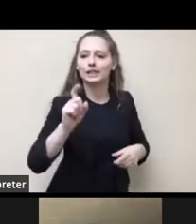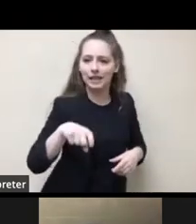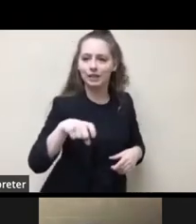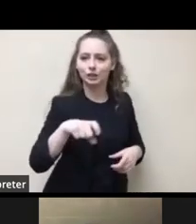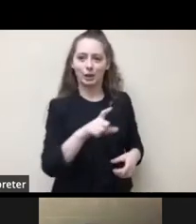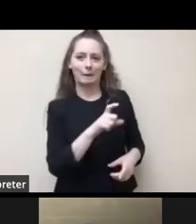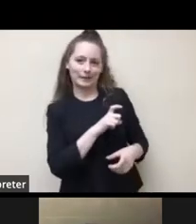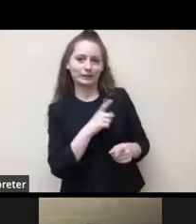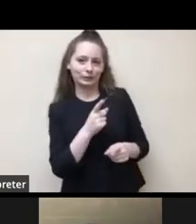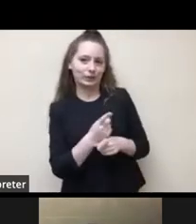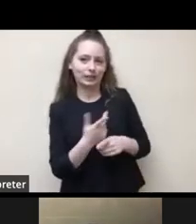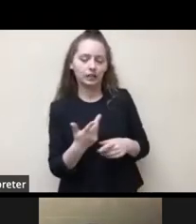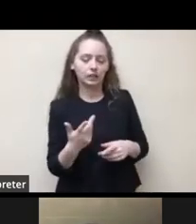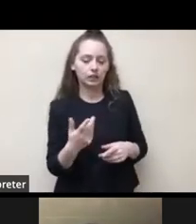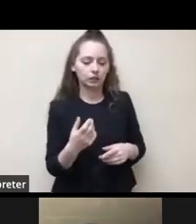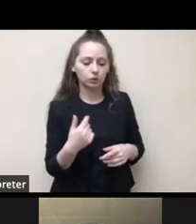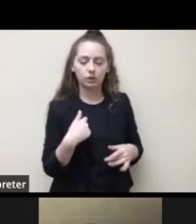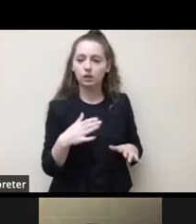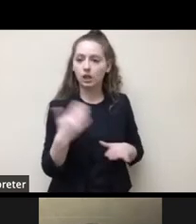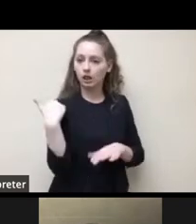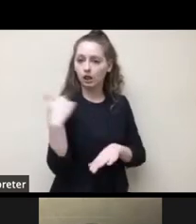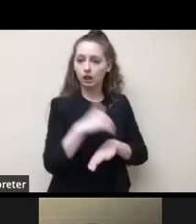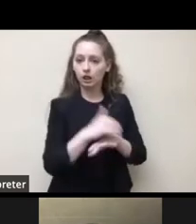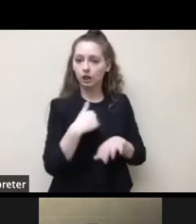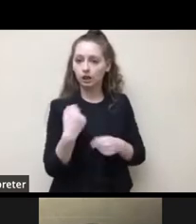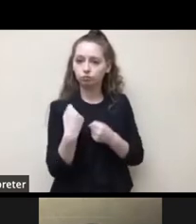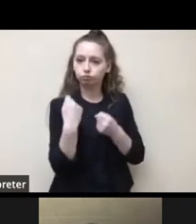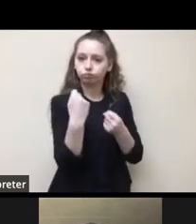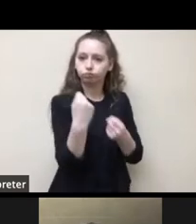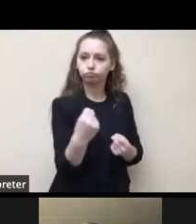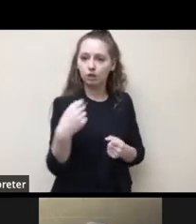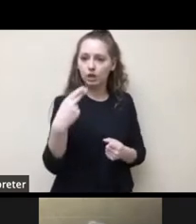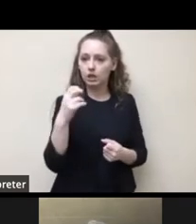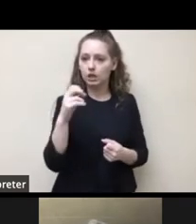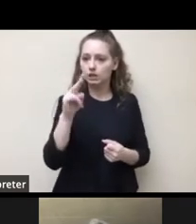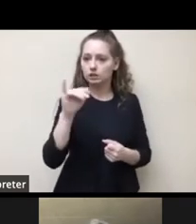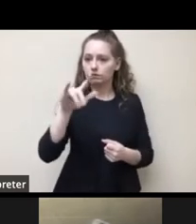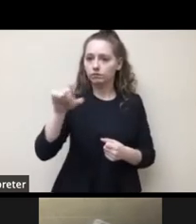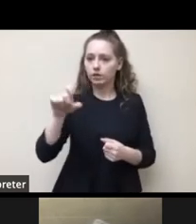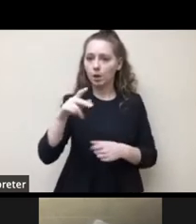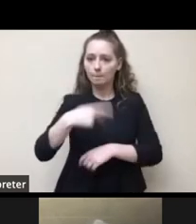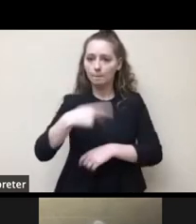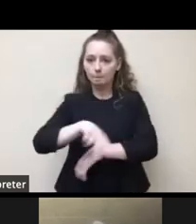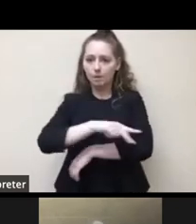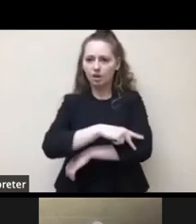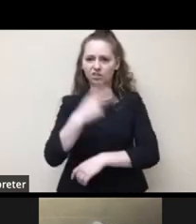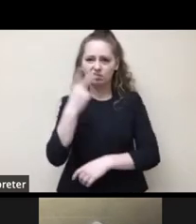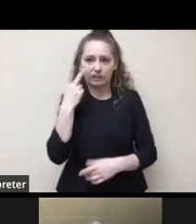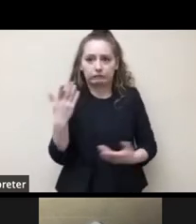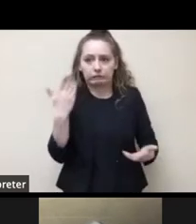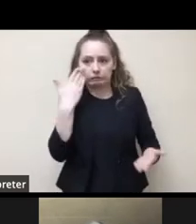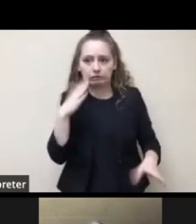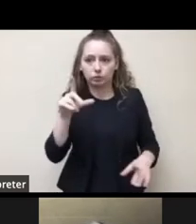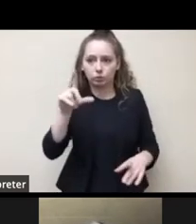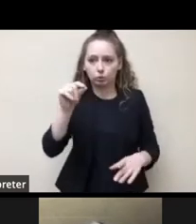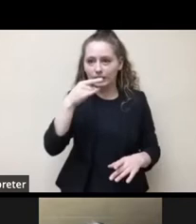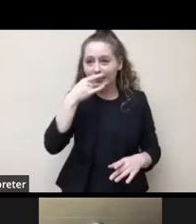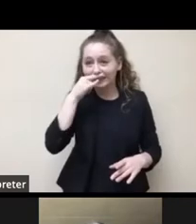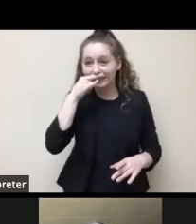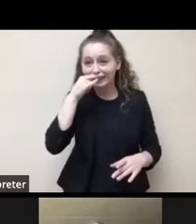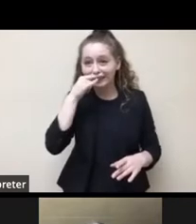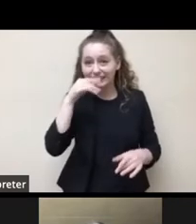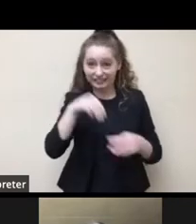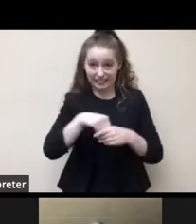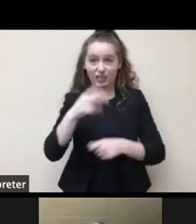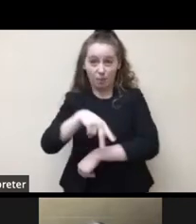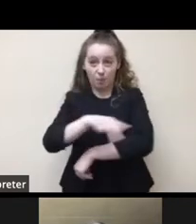know, I last night I drove by Hessville Park and saw, I don't know, 20 kids in the park last